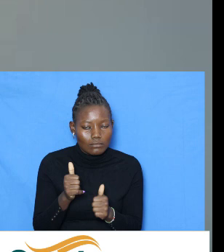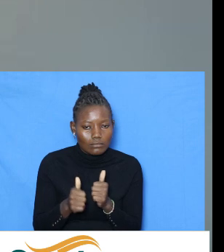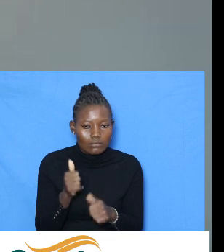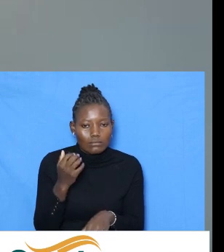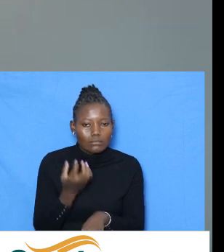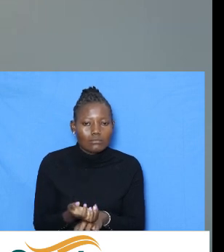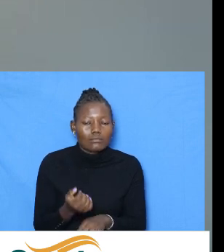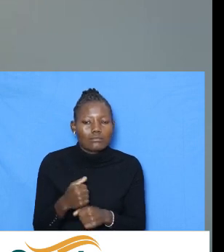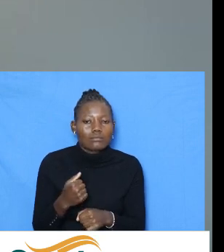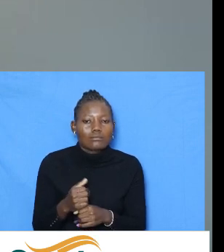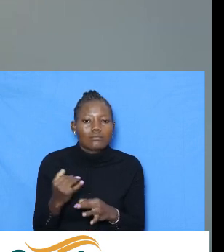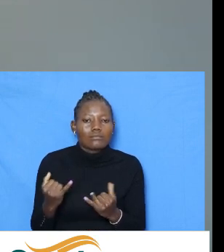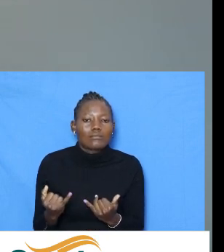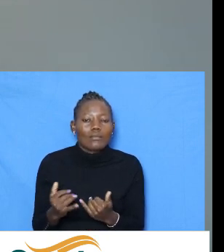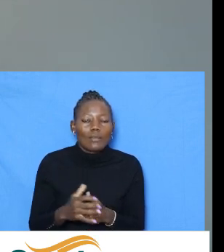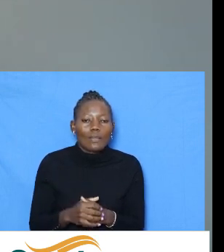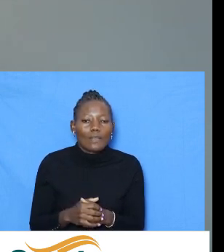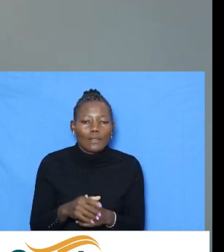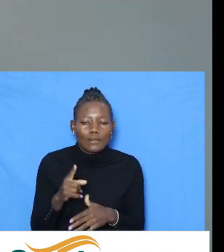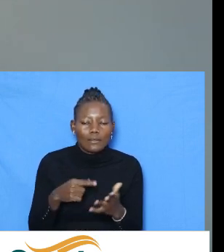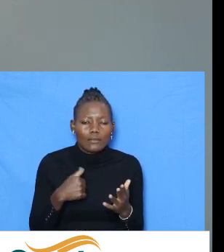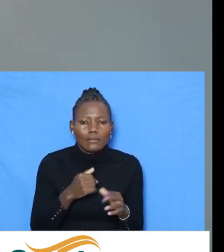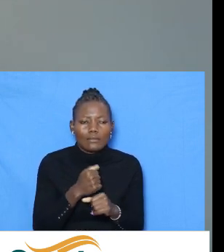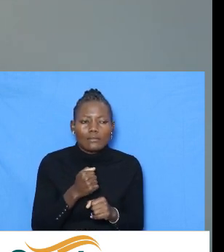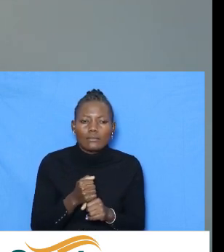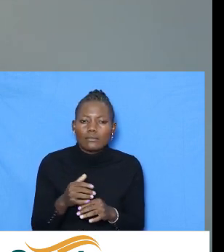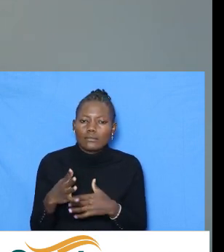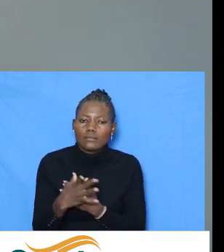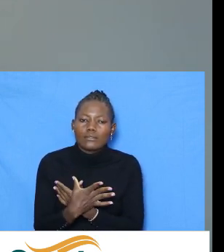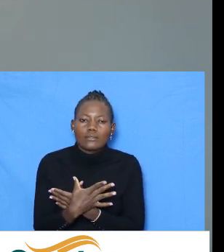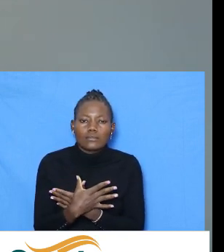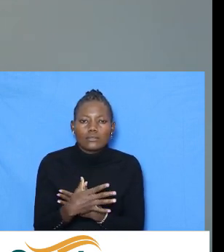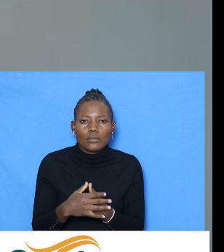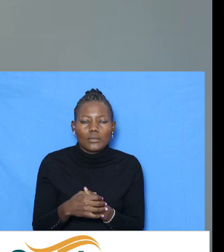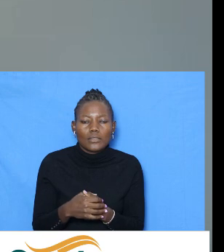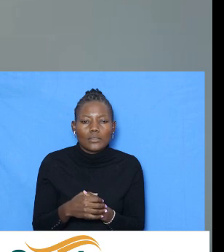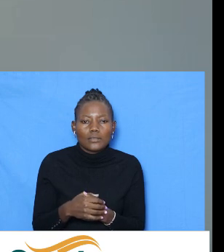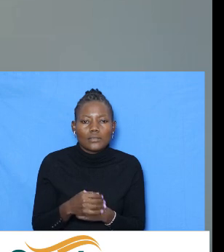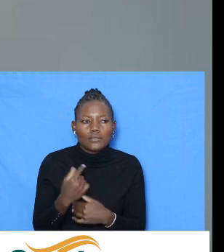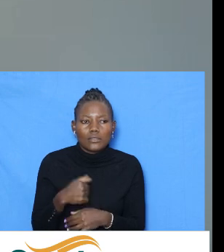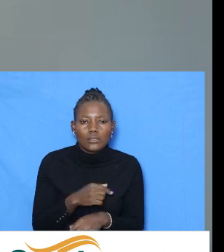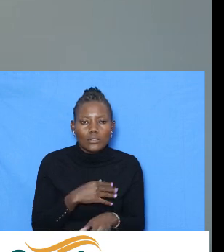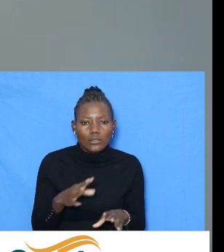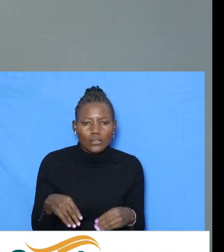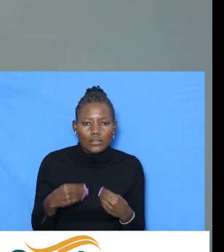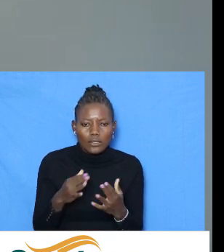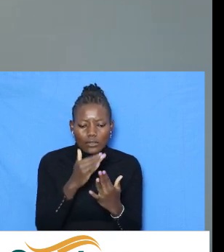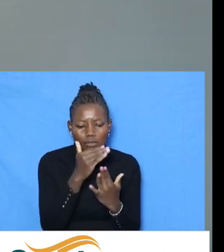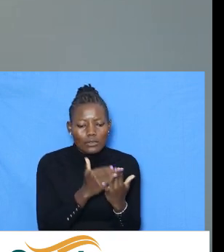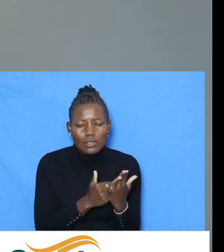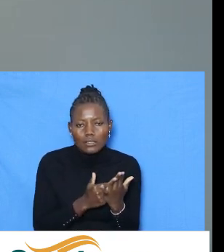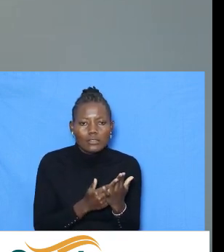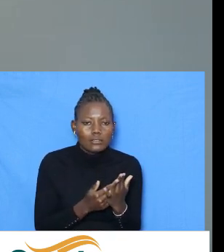Yeah? So what we do here in Germany is we give lists